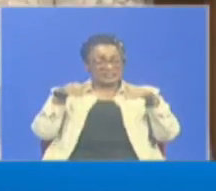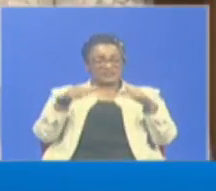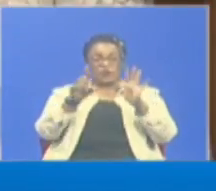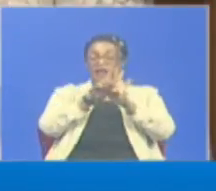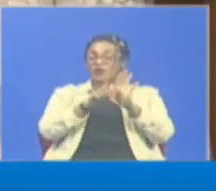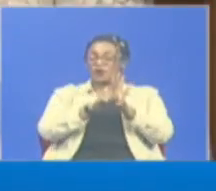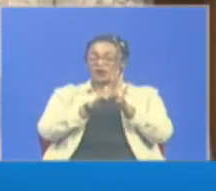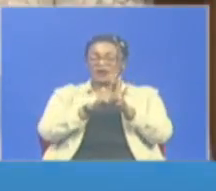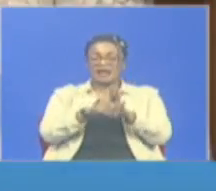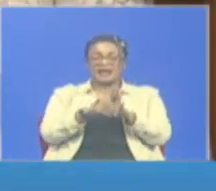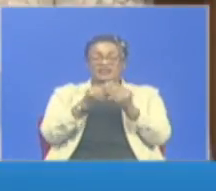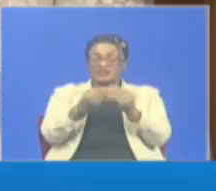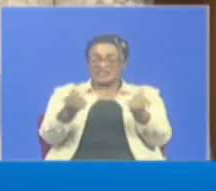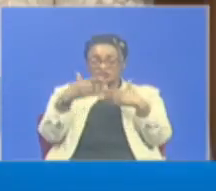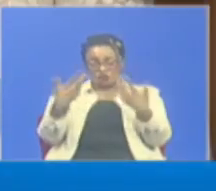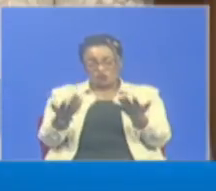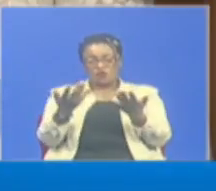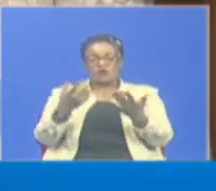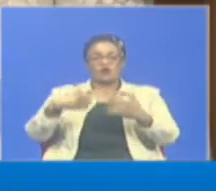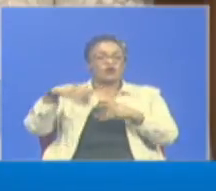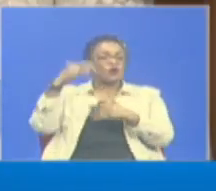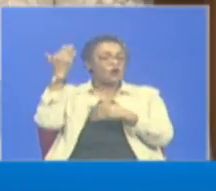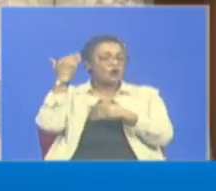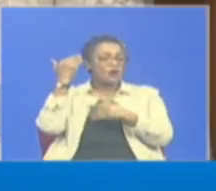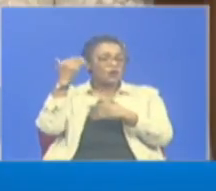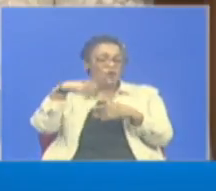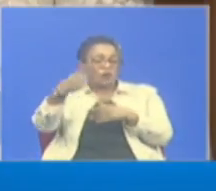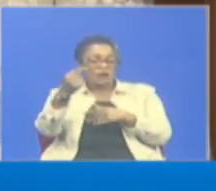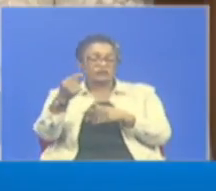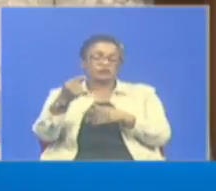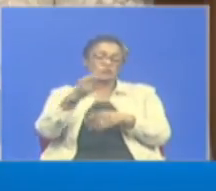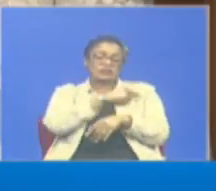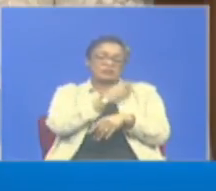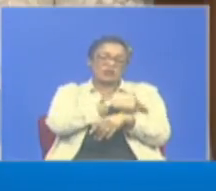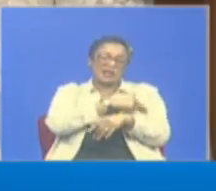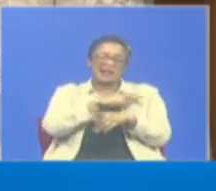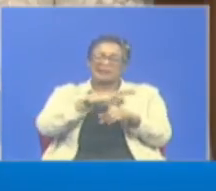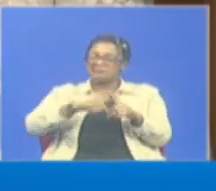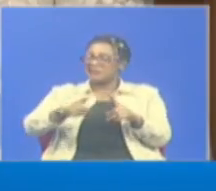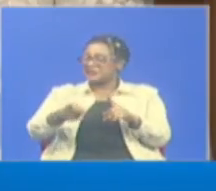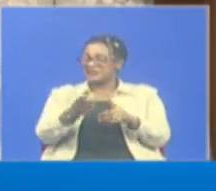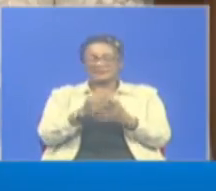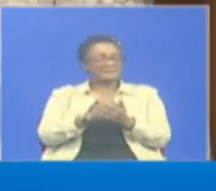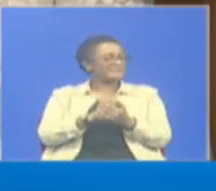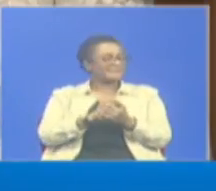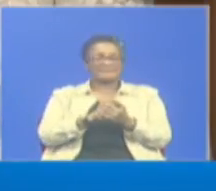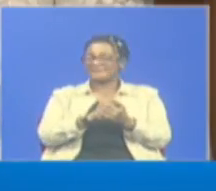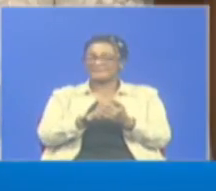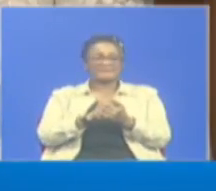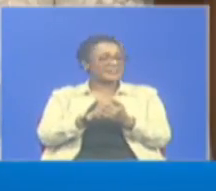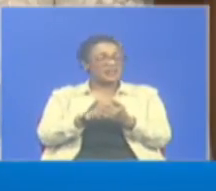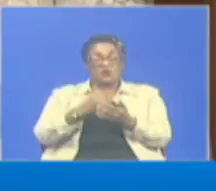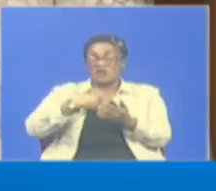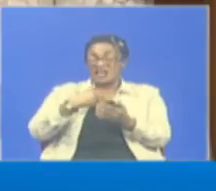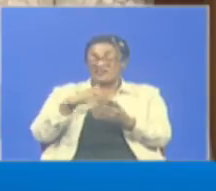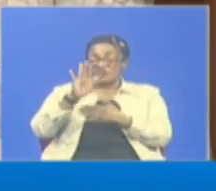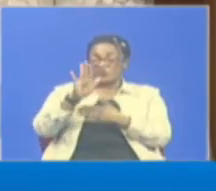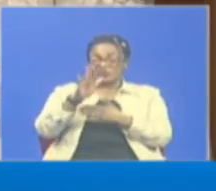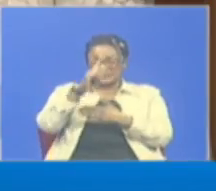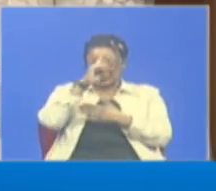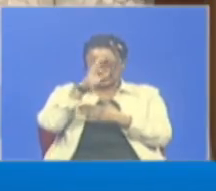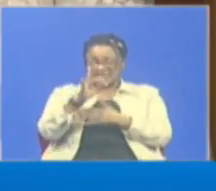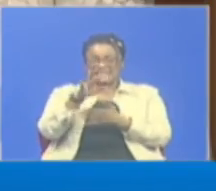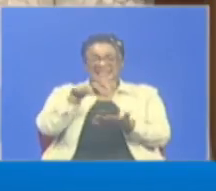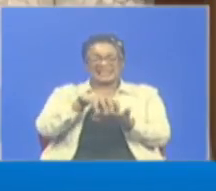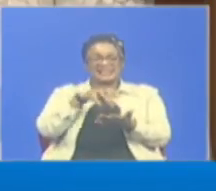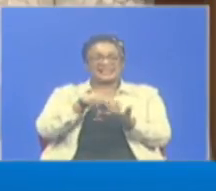when they are going to go to hospital. But Diva, let me tell you, there is no one size fits all. There are those extreme cases which might need